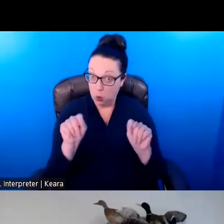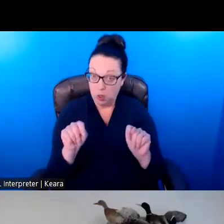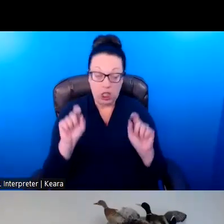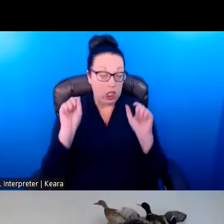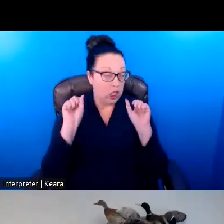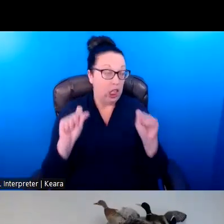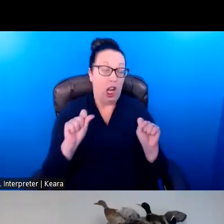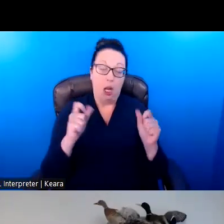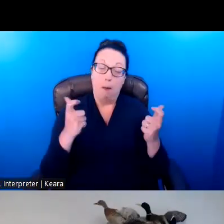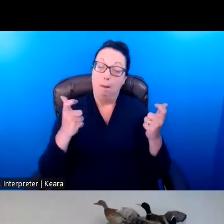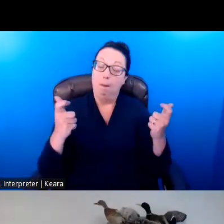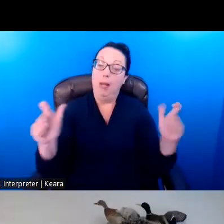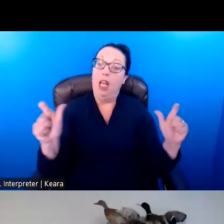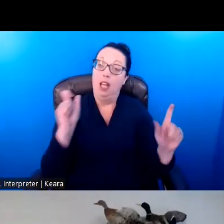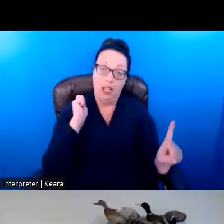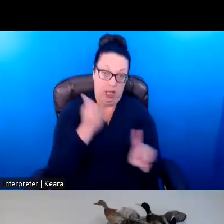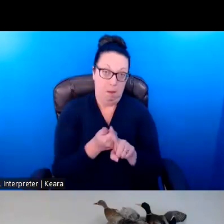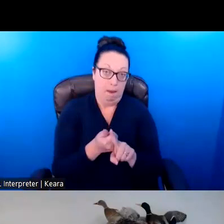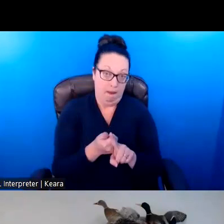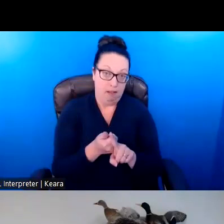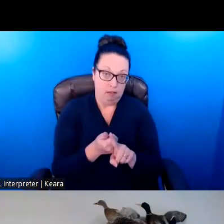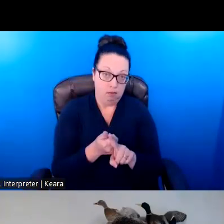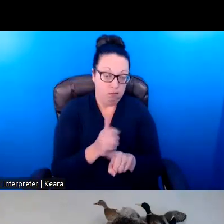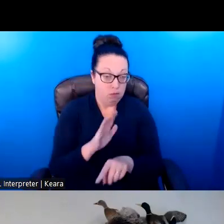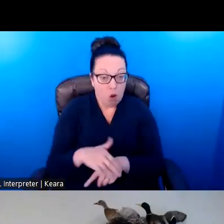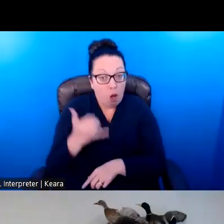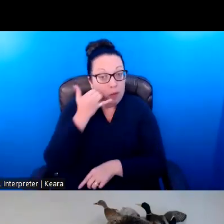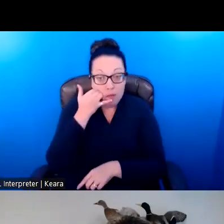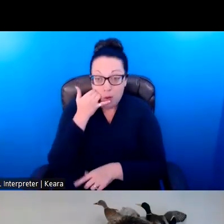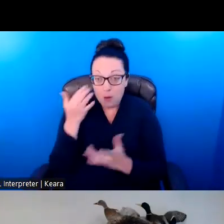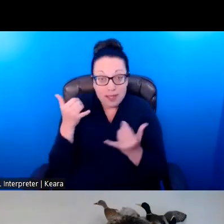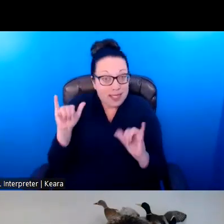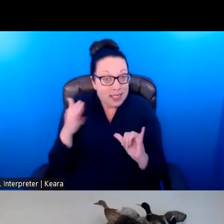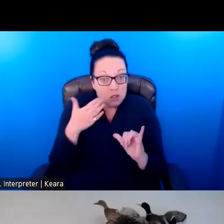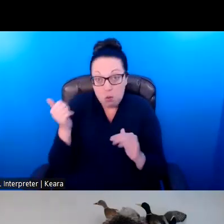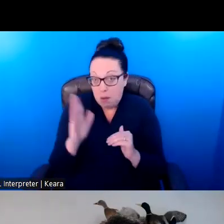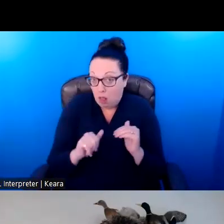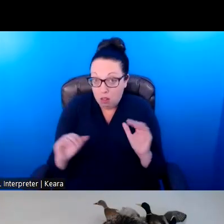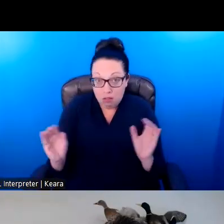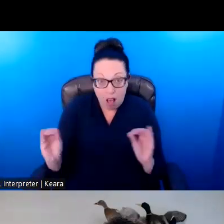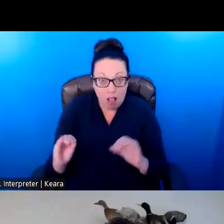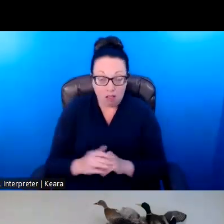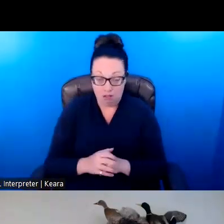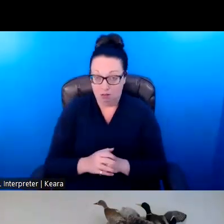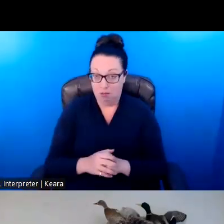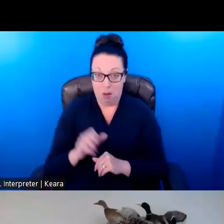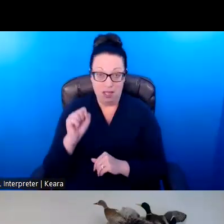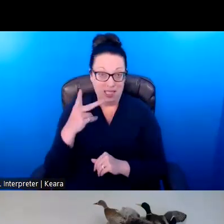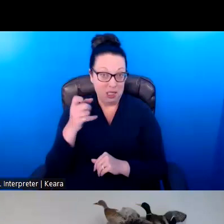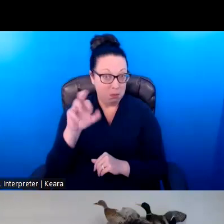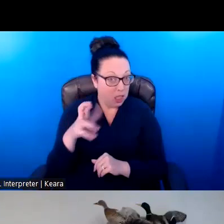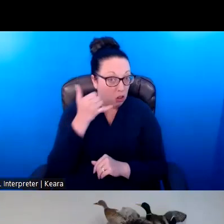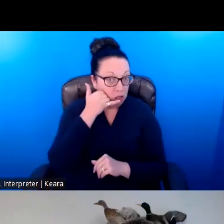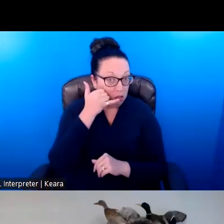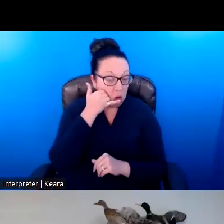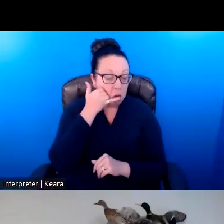moving. On the phone is still better, having the person in the room on a speakerphone. I've done that more times